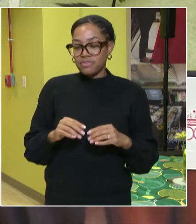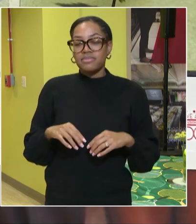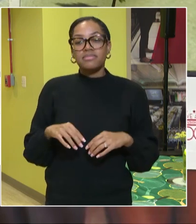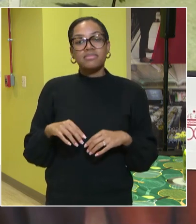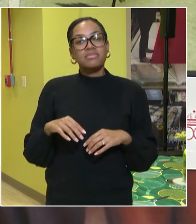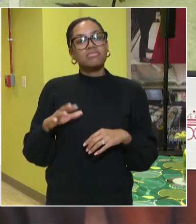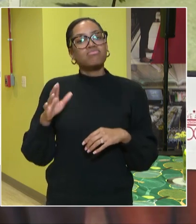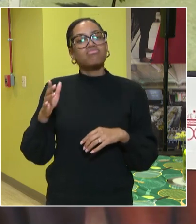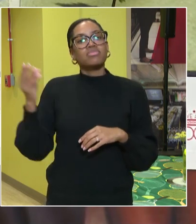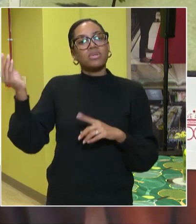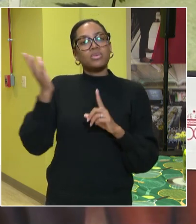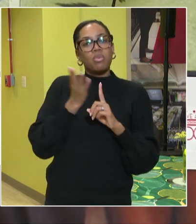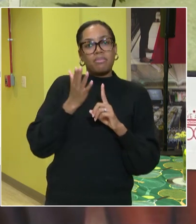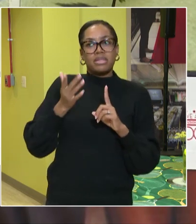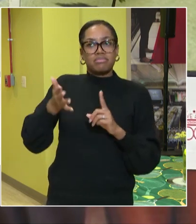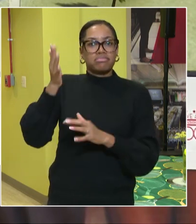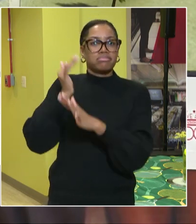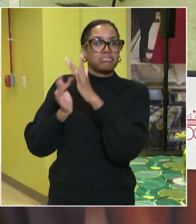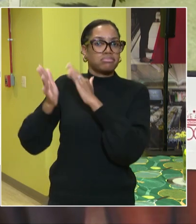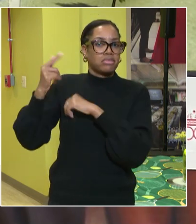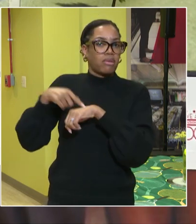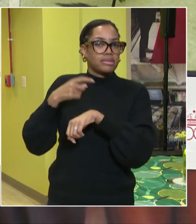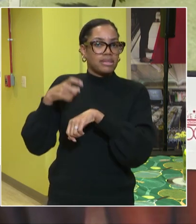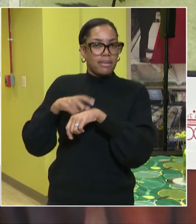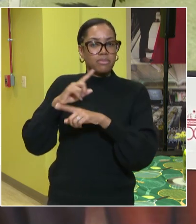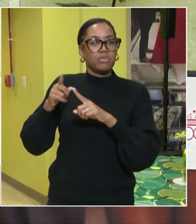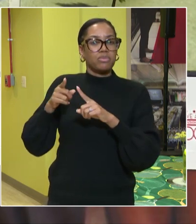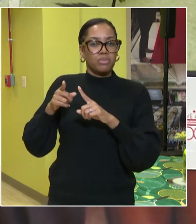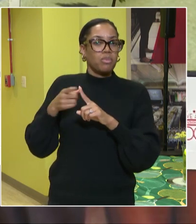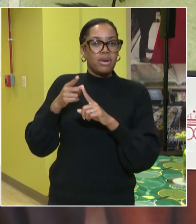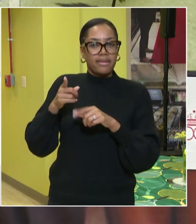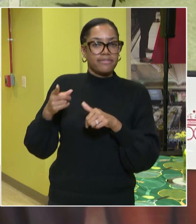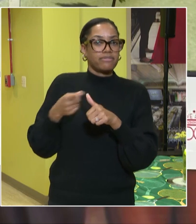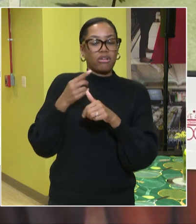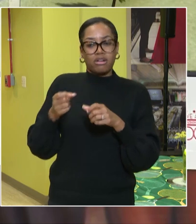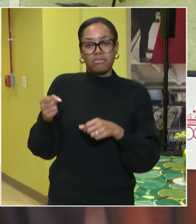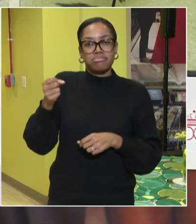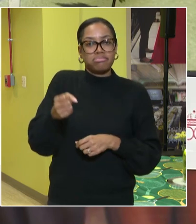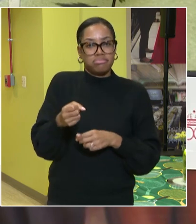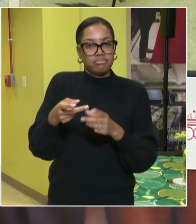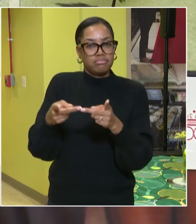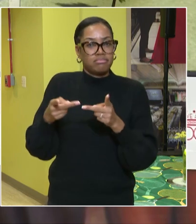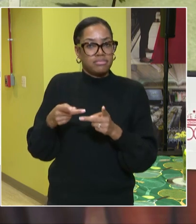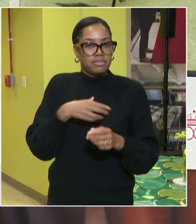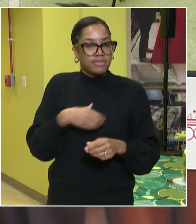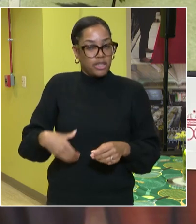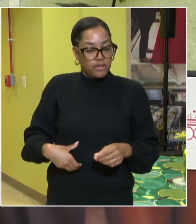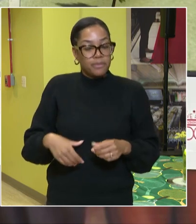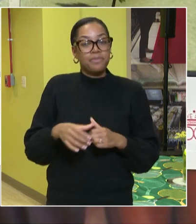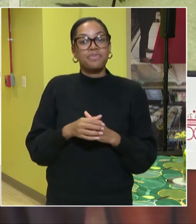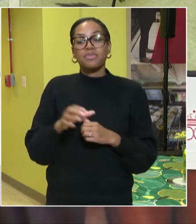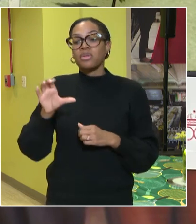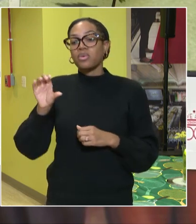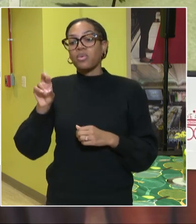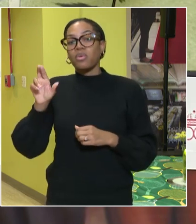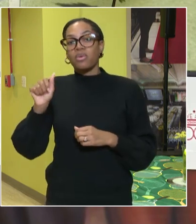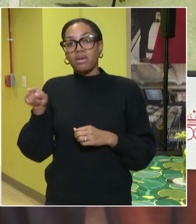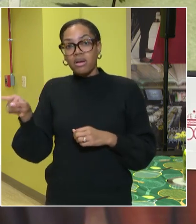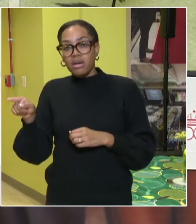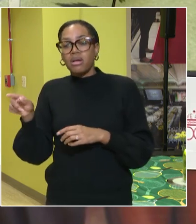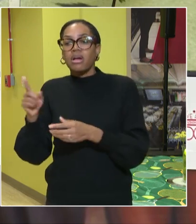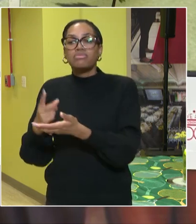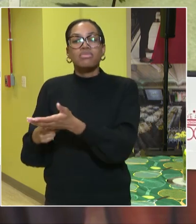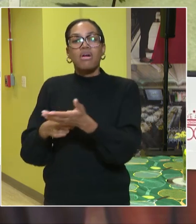was early on in my tenure. And Cora had the long view with my council colleagues and our